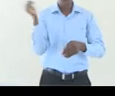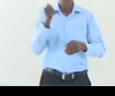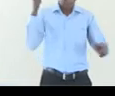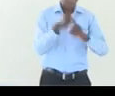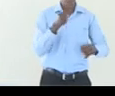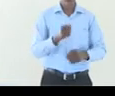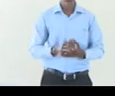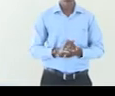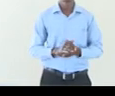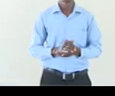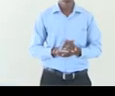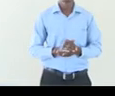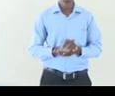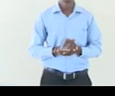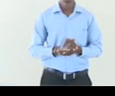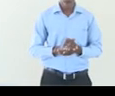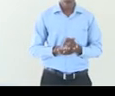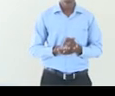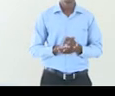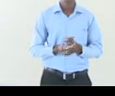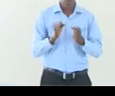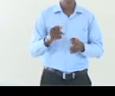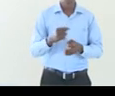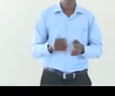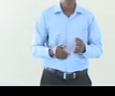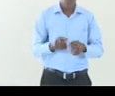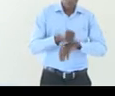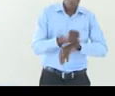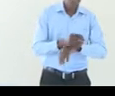in 30 minutes, you may get 100 reactions, and it's insults.